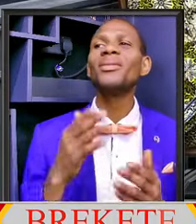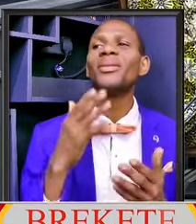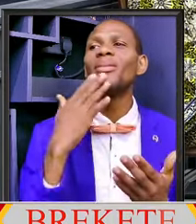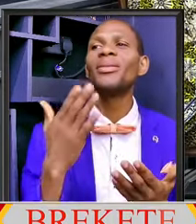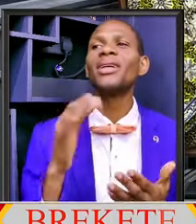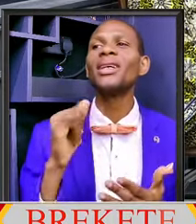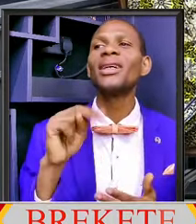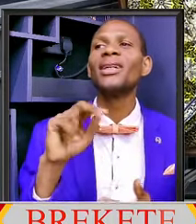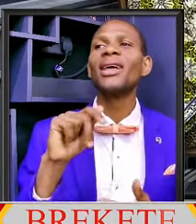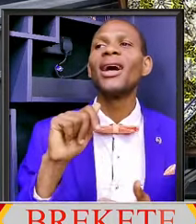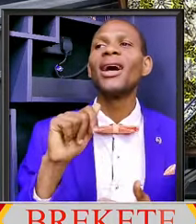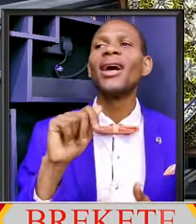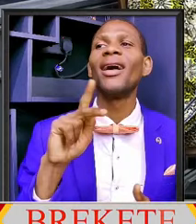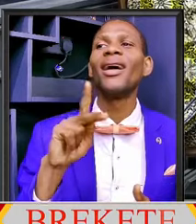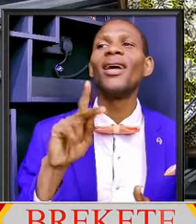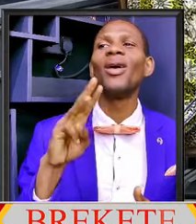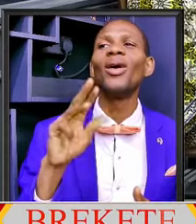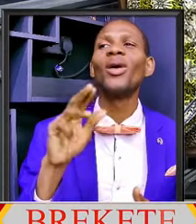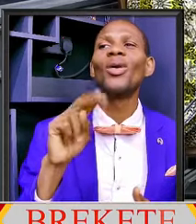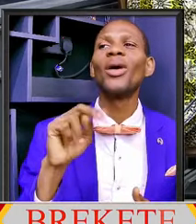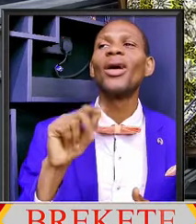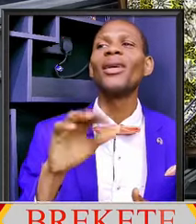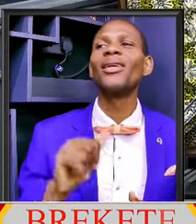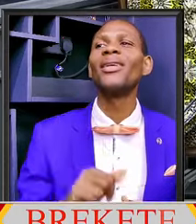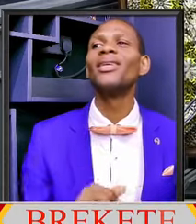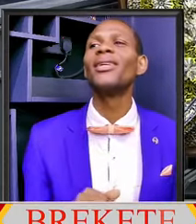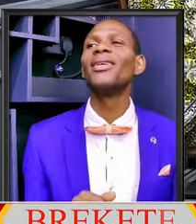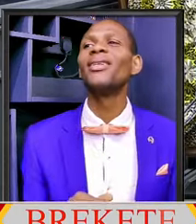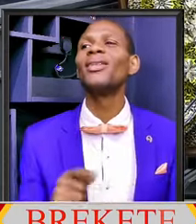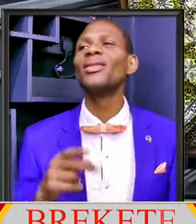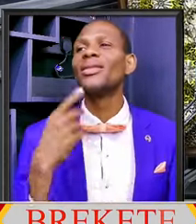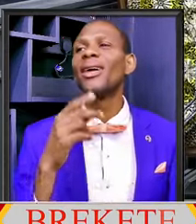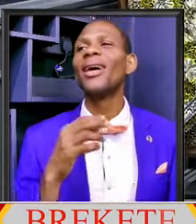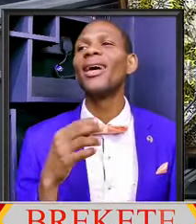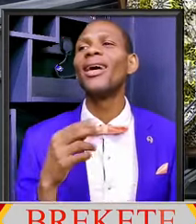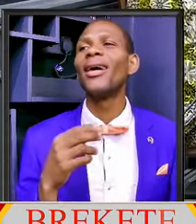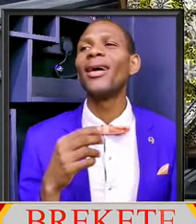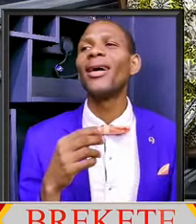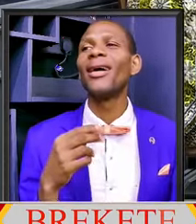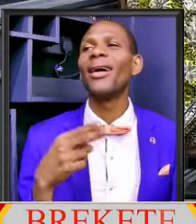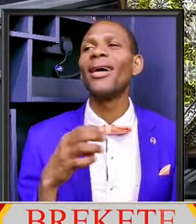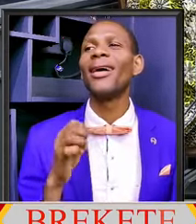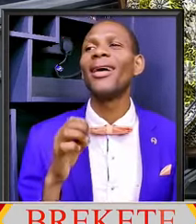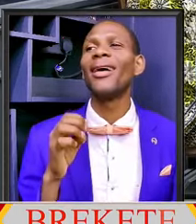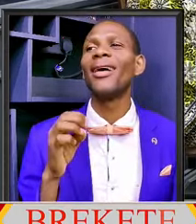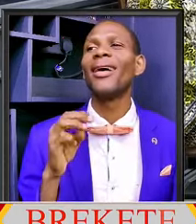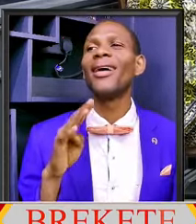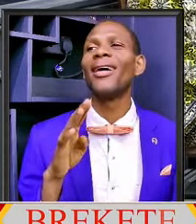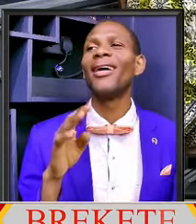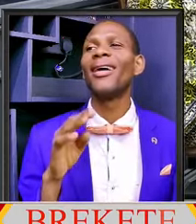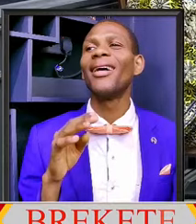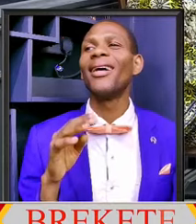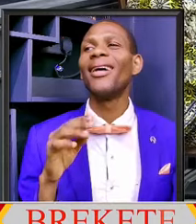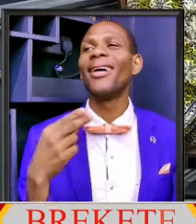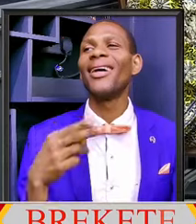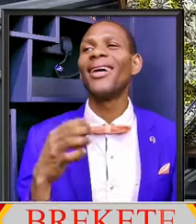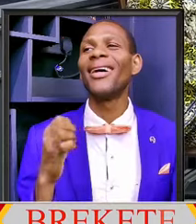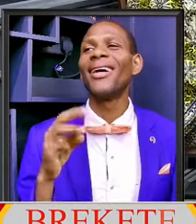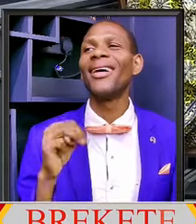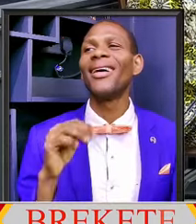Ina kwana mamana. Na kwana. Lafiya. Na ce hembe lembe sai ki ce mene? Fada mana.